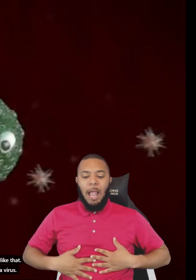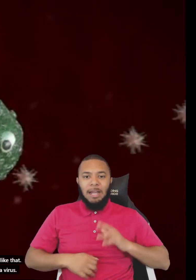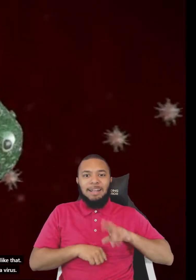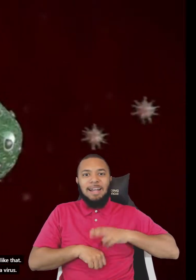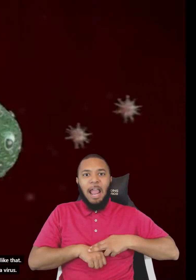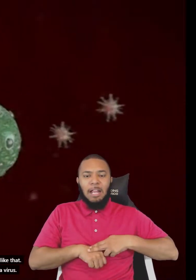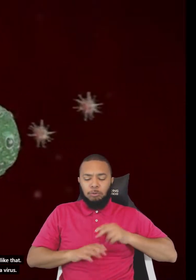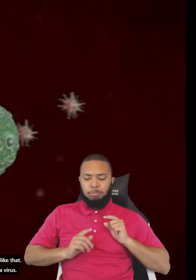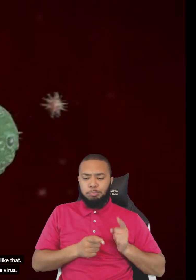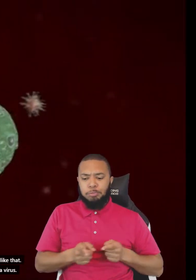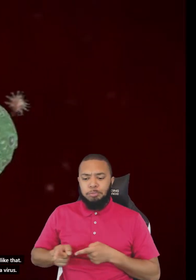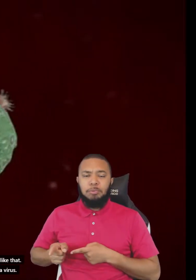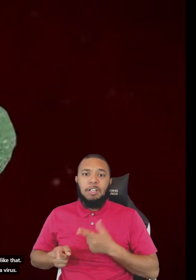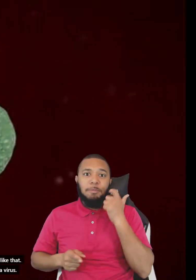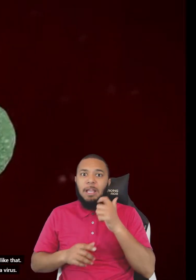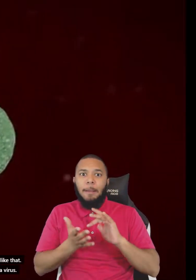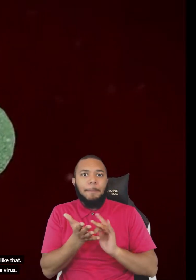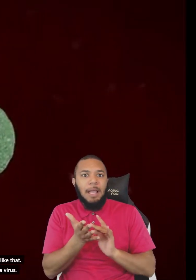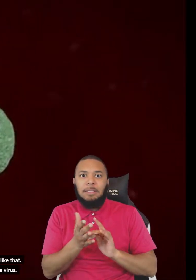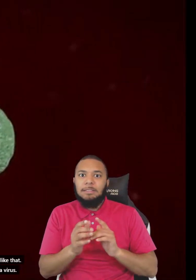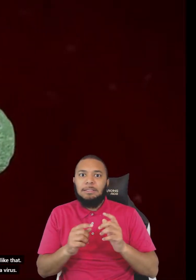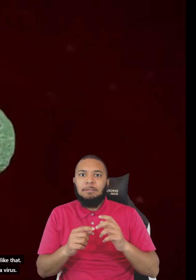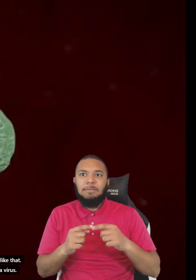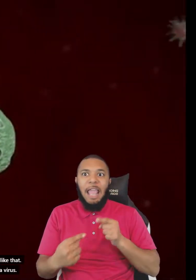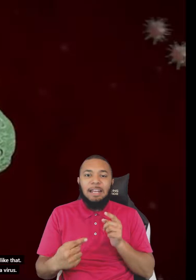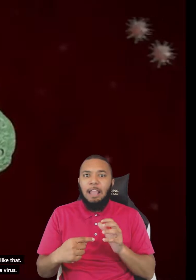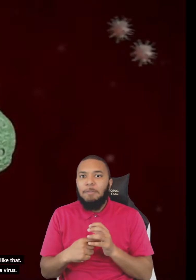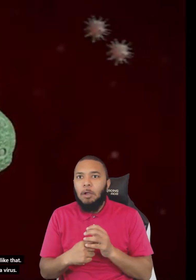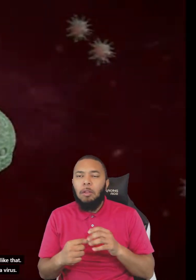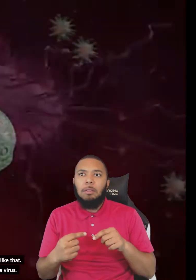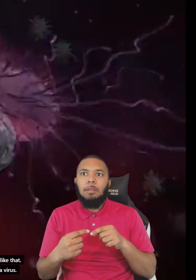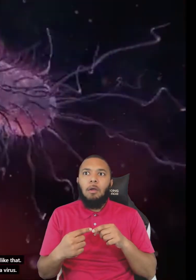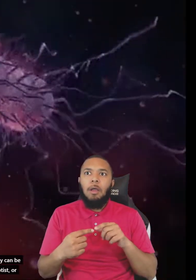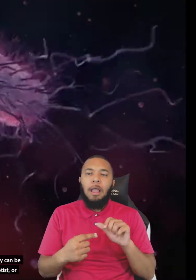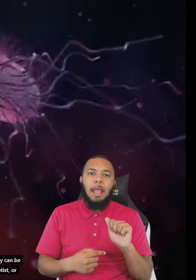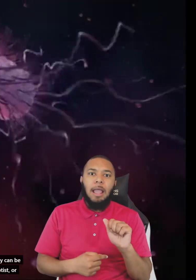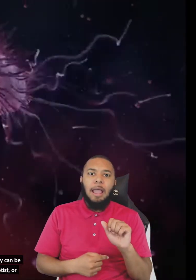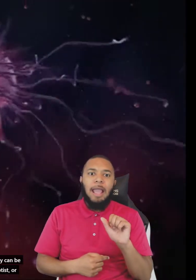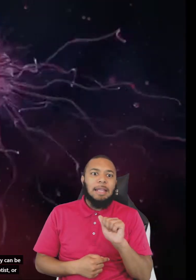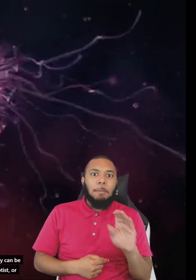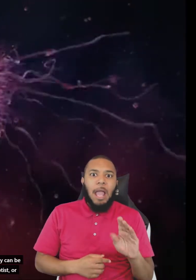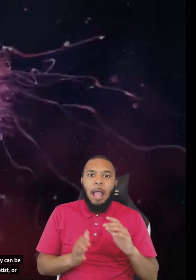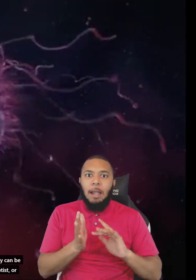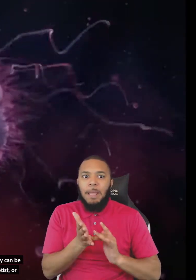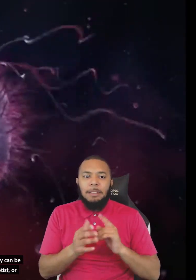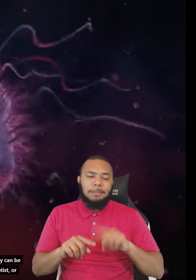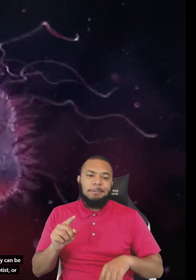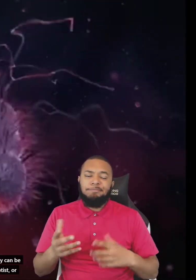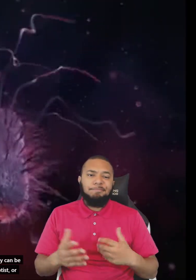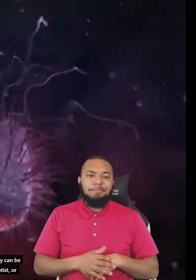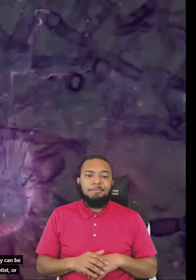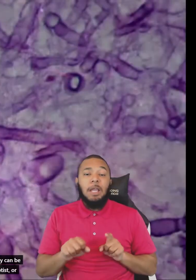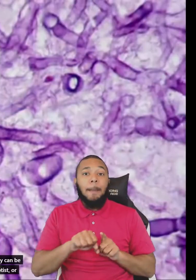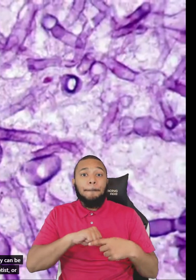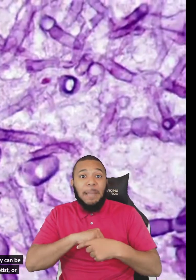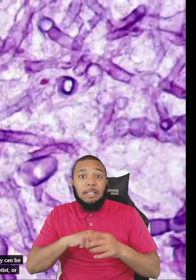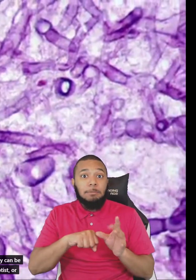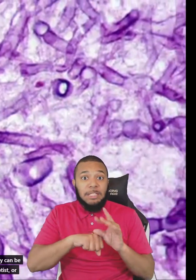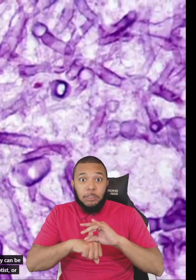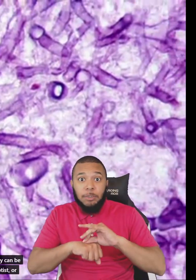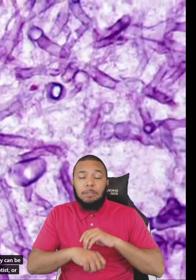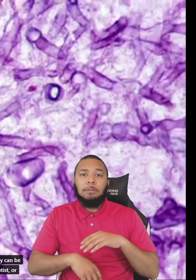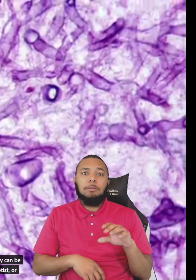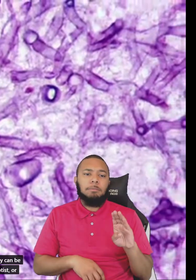or antifungal or something like that. So the pathogens can be a virus. They can be a bacteria. They can be a